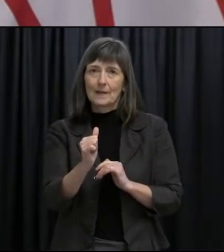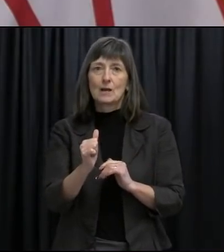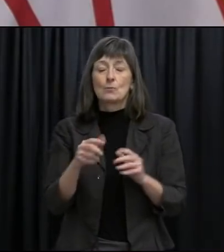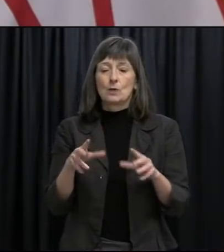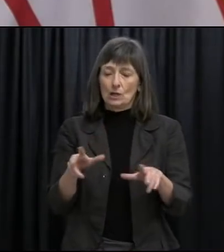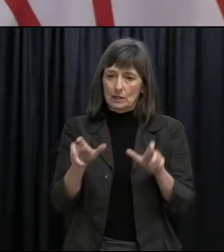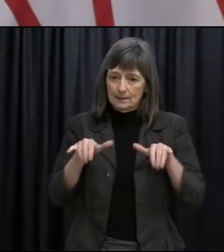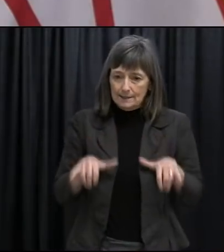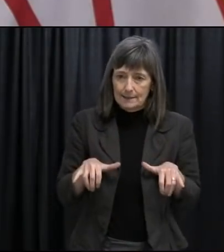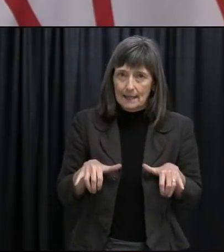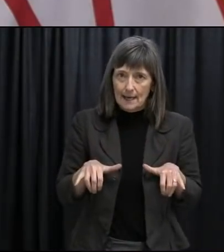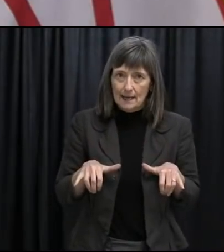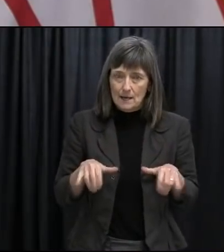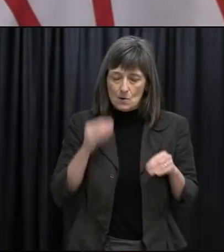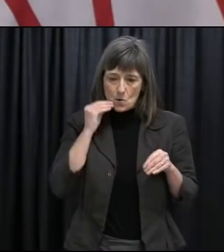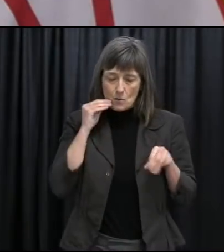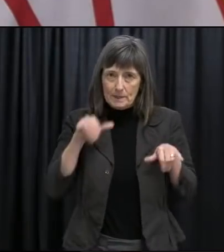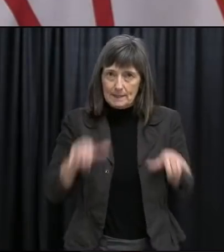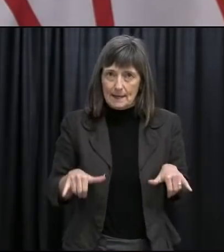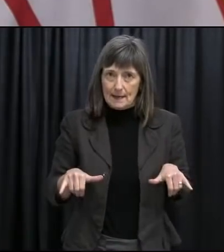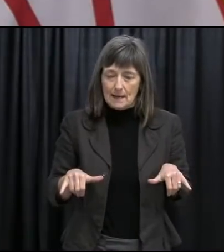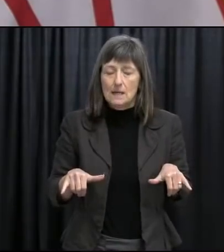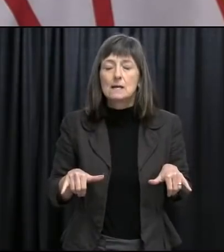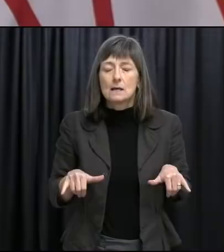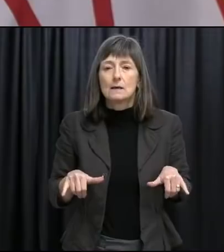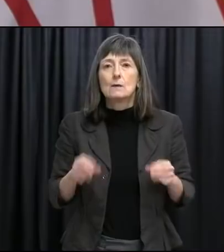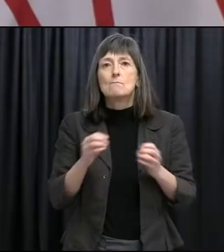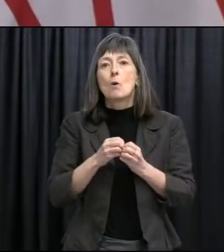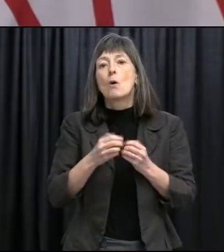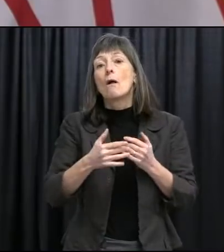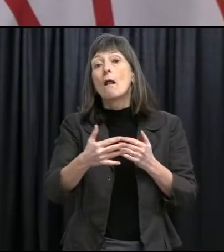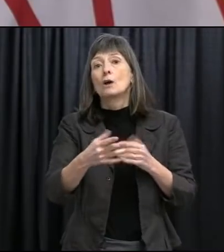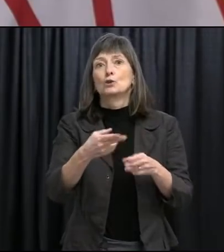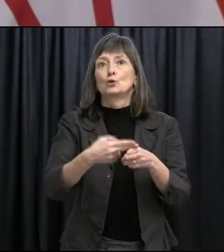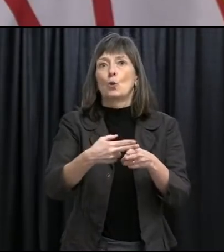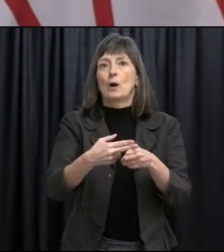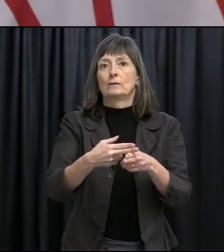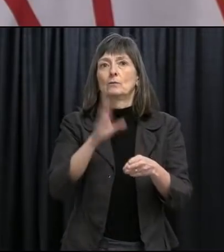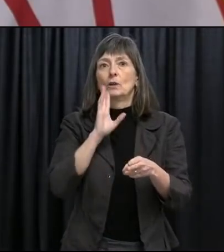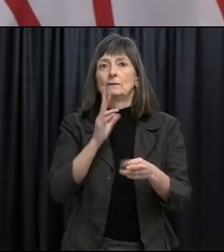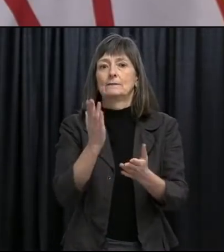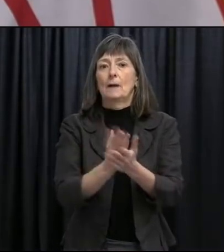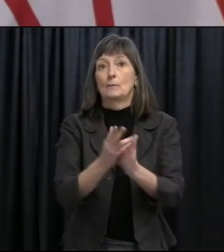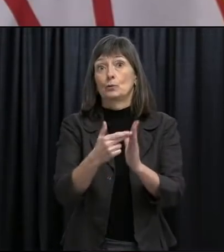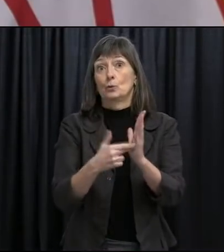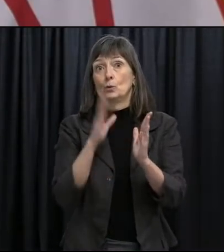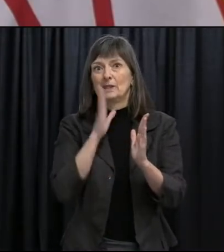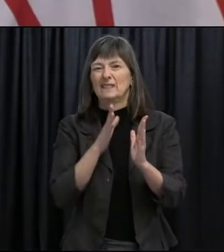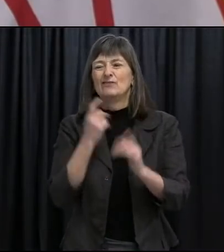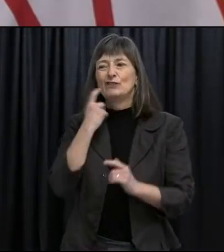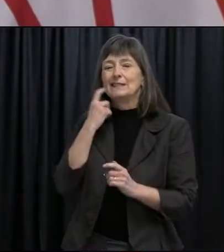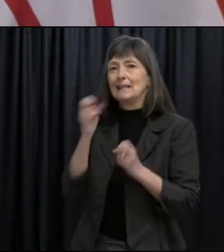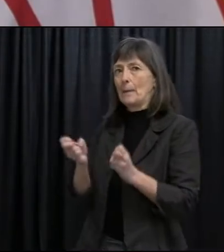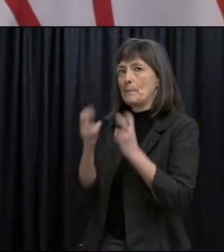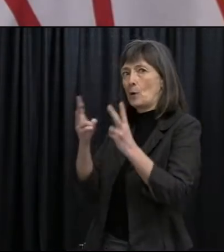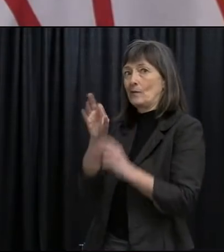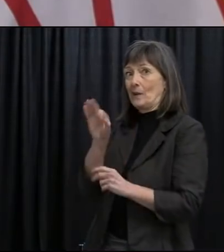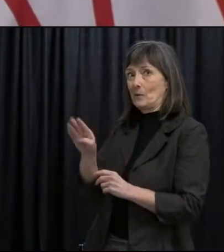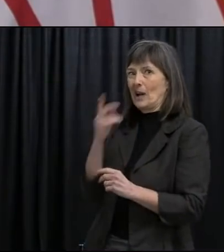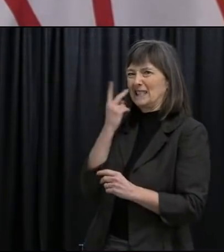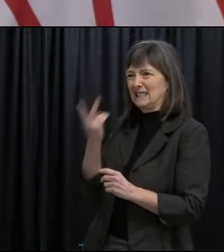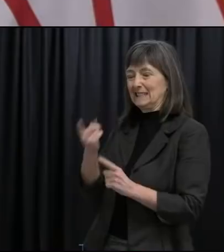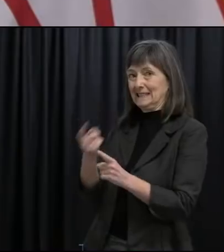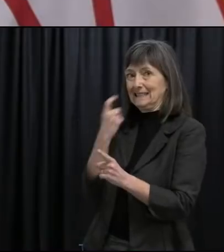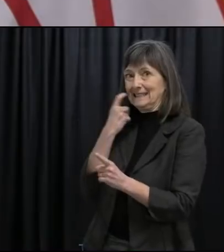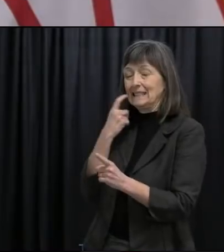restrictions. And I saw something on social media the other day which made me stop to think, so I'm going to share it now. And it said, we need to stay